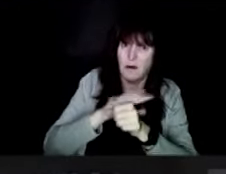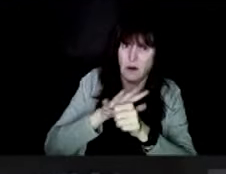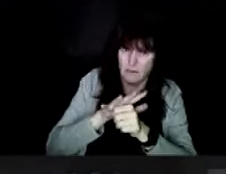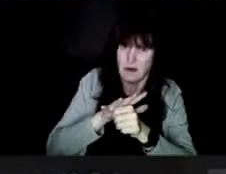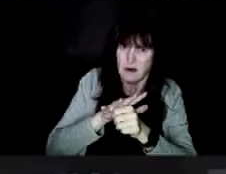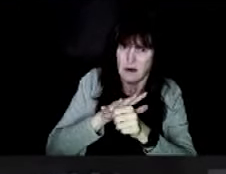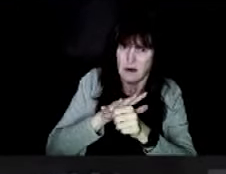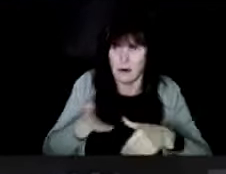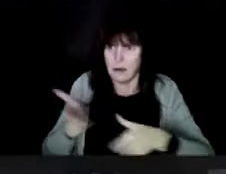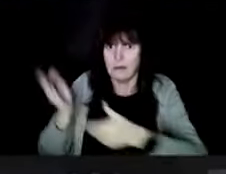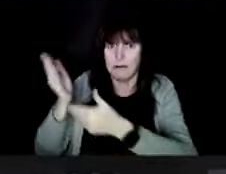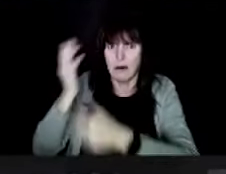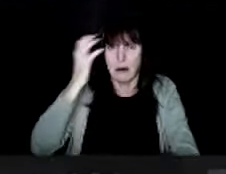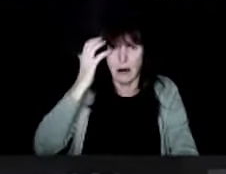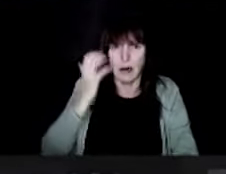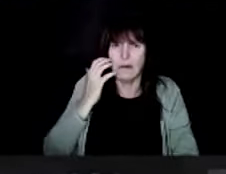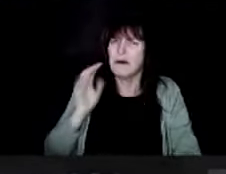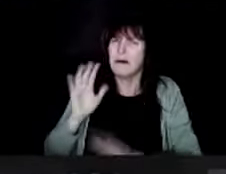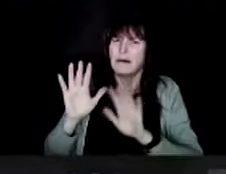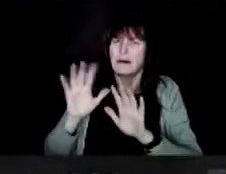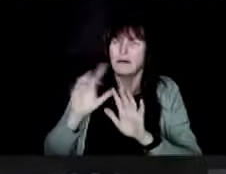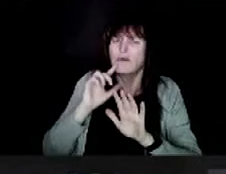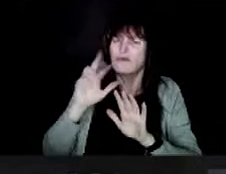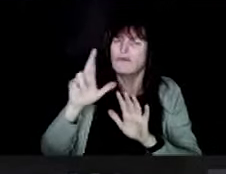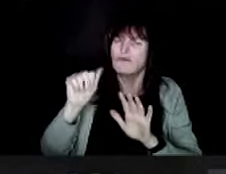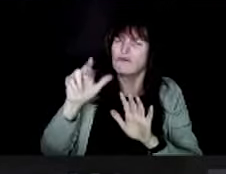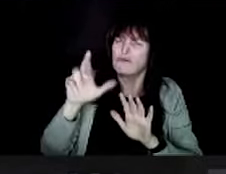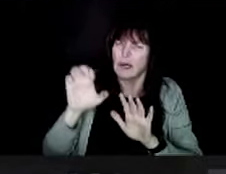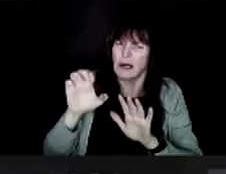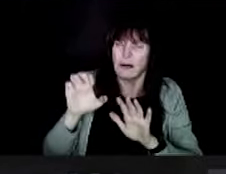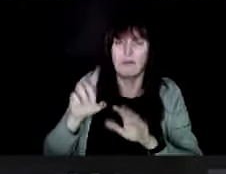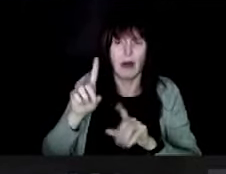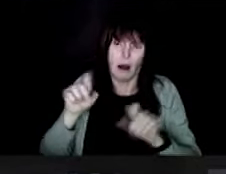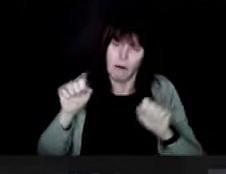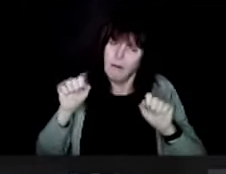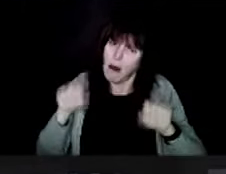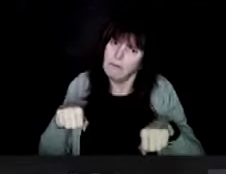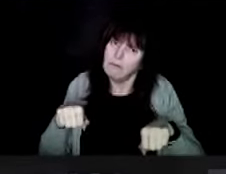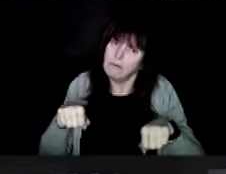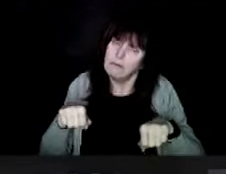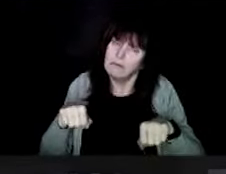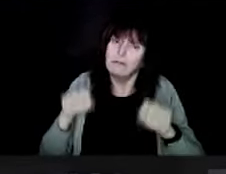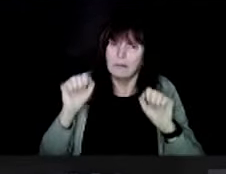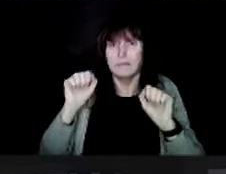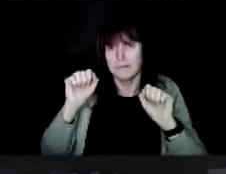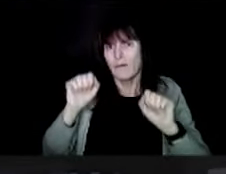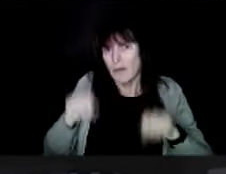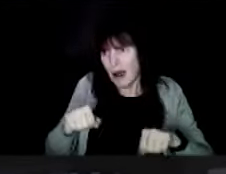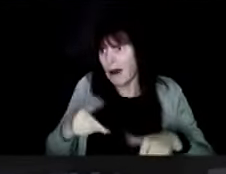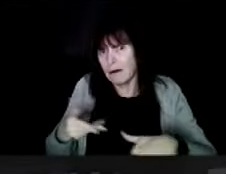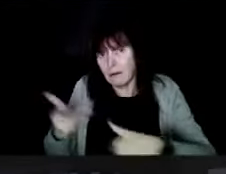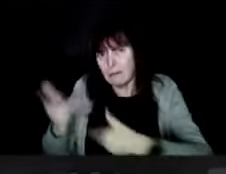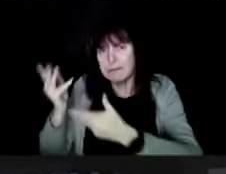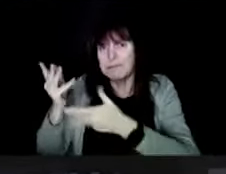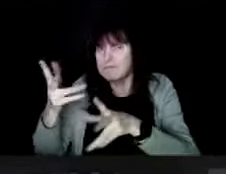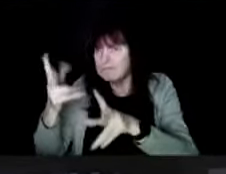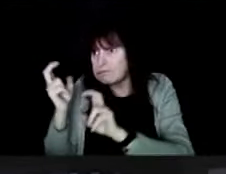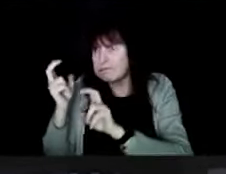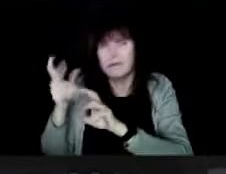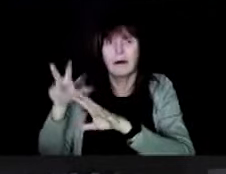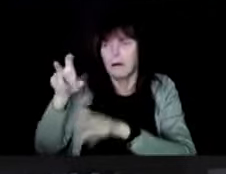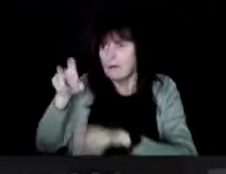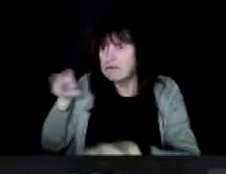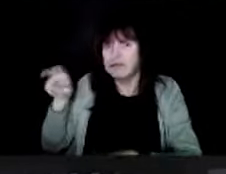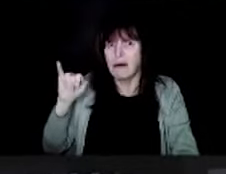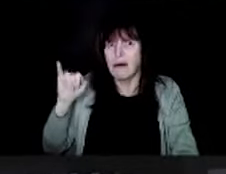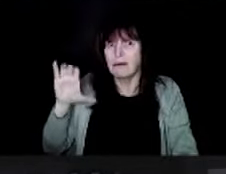unit and can develop other complications from COVID-19 beyond the infection itself. So I strongly encourage